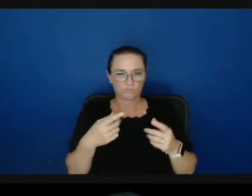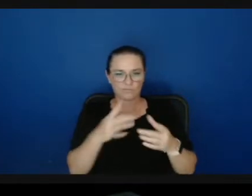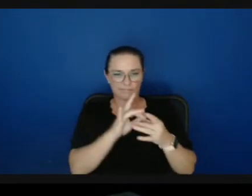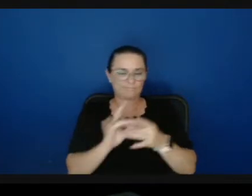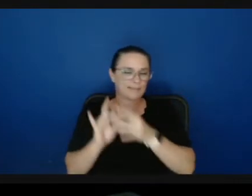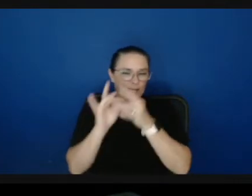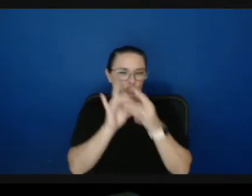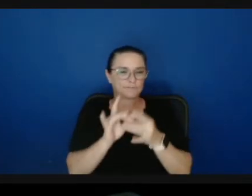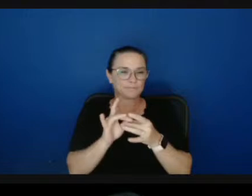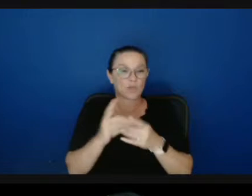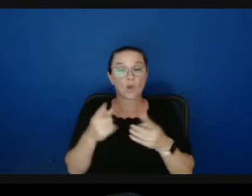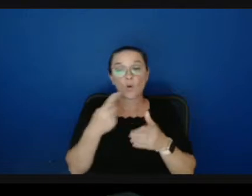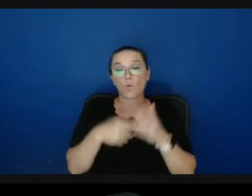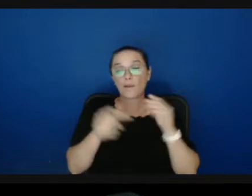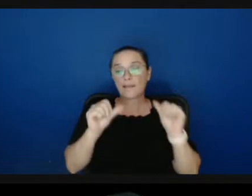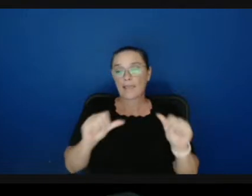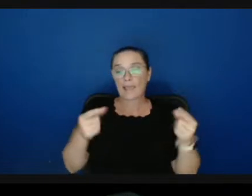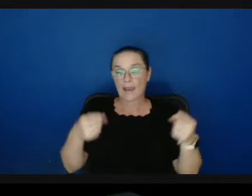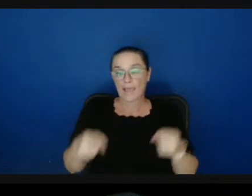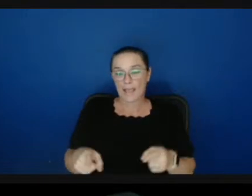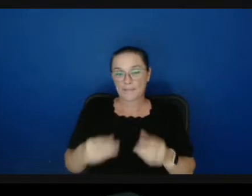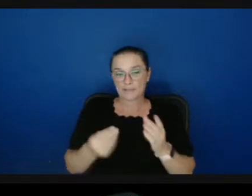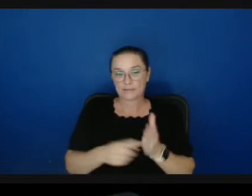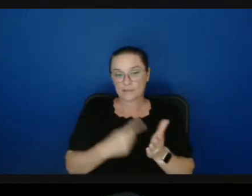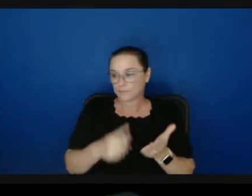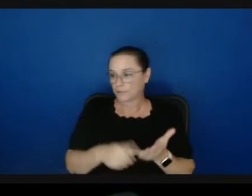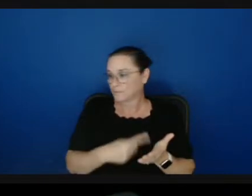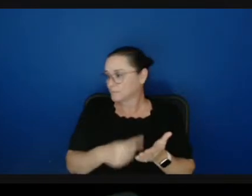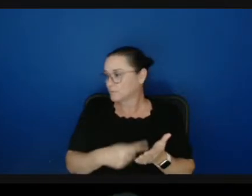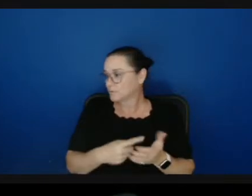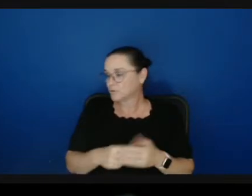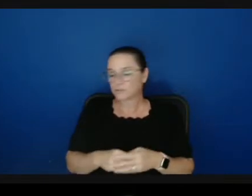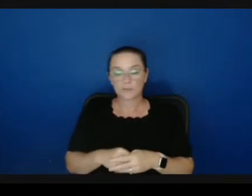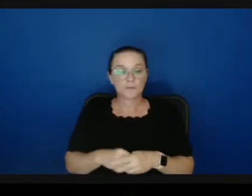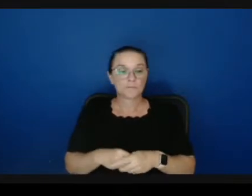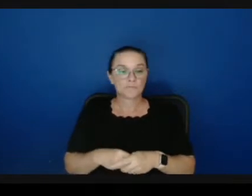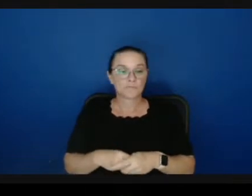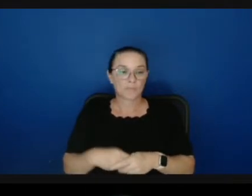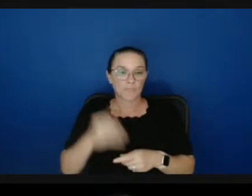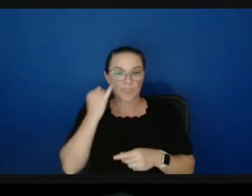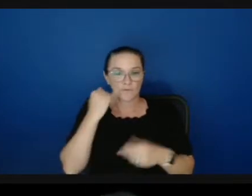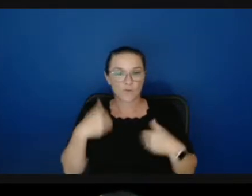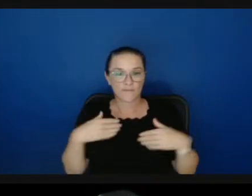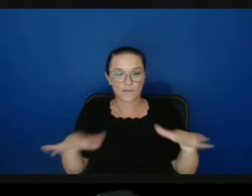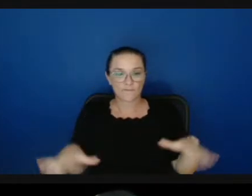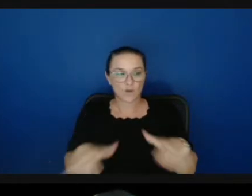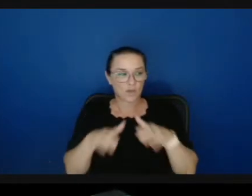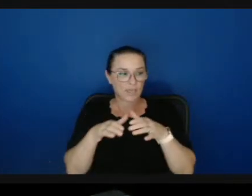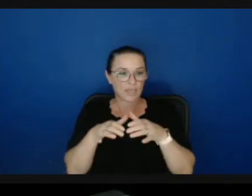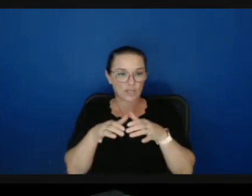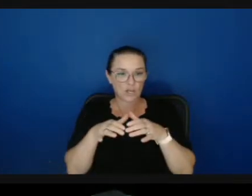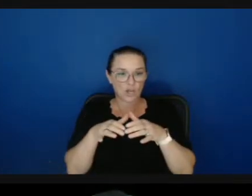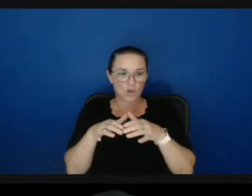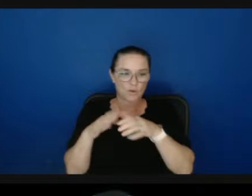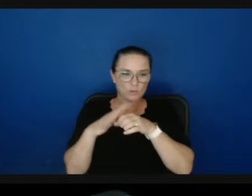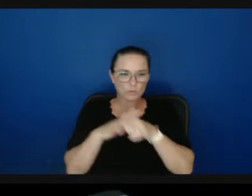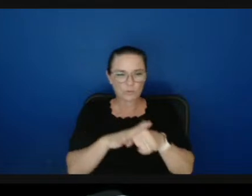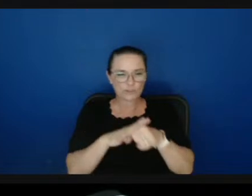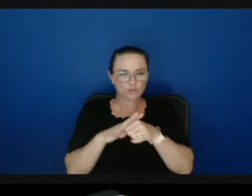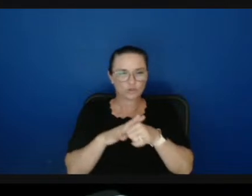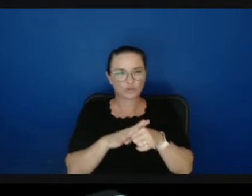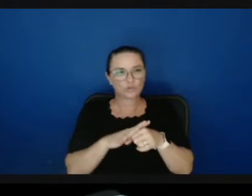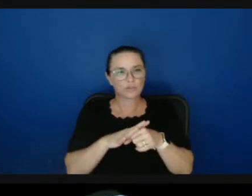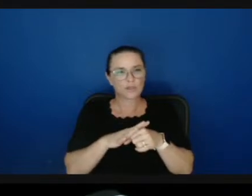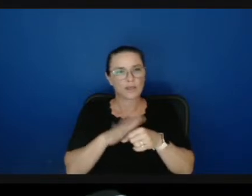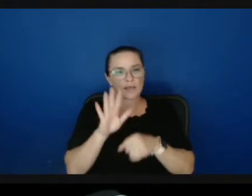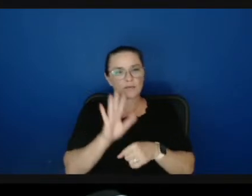What can happen sometimes is, let's say your volcano is super inflated and pressurized and about